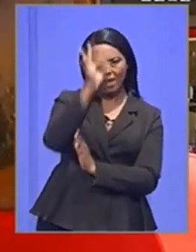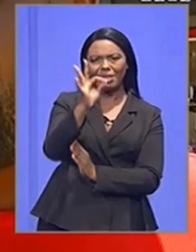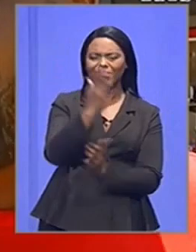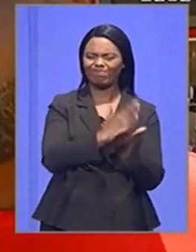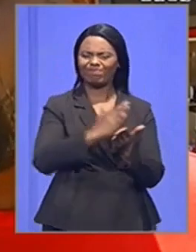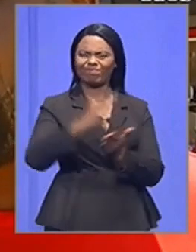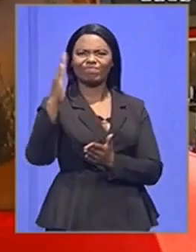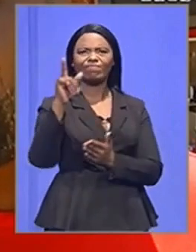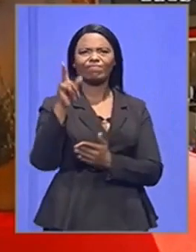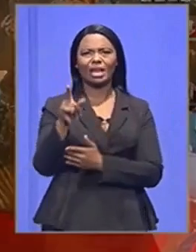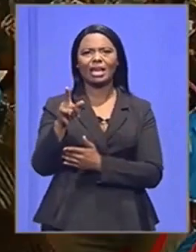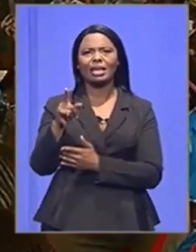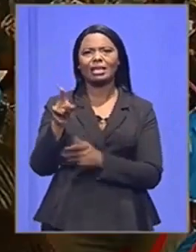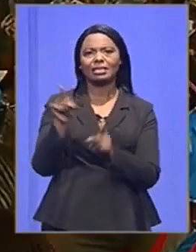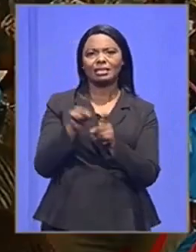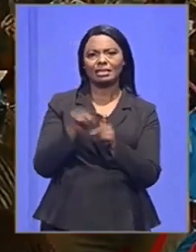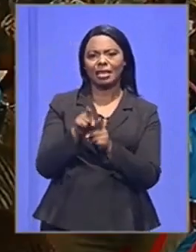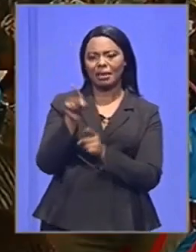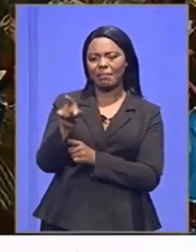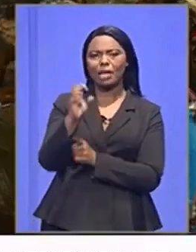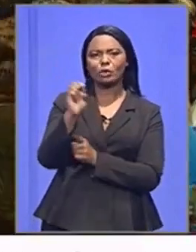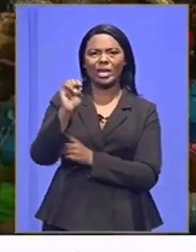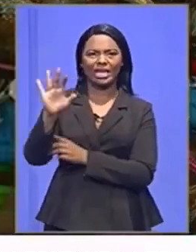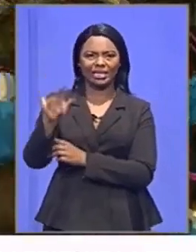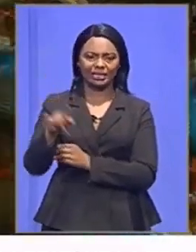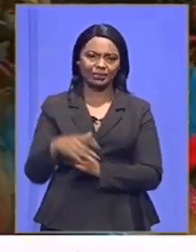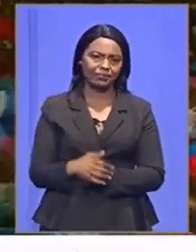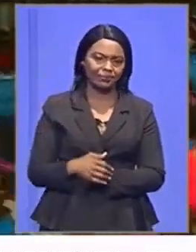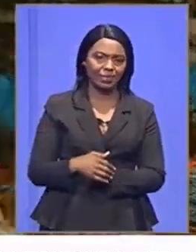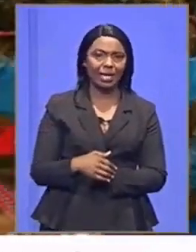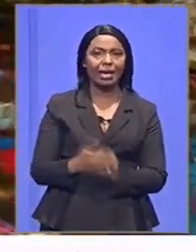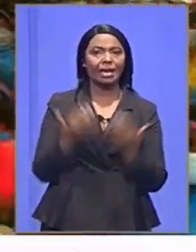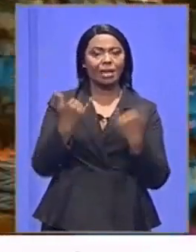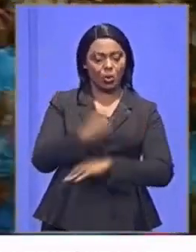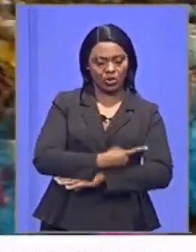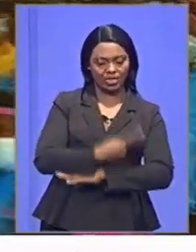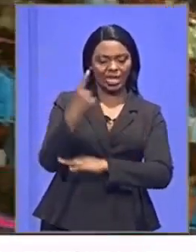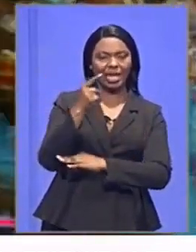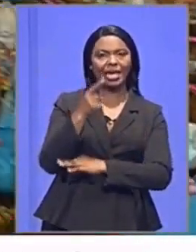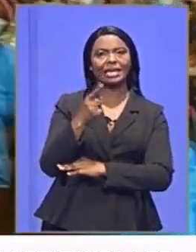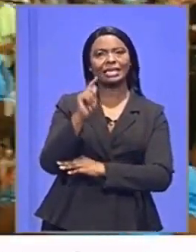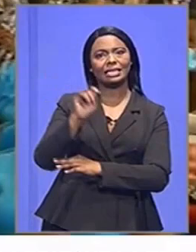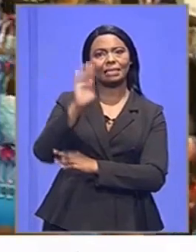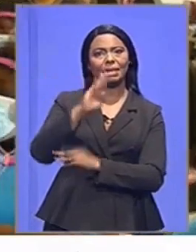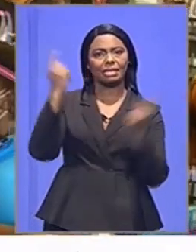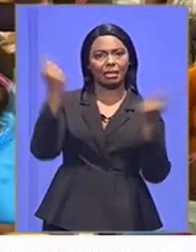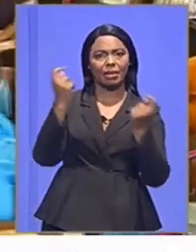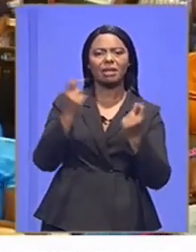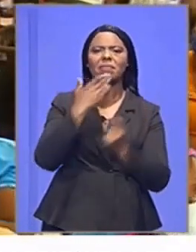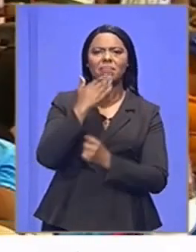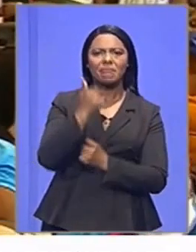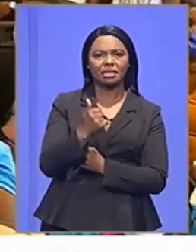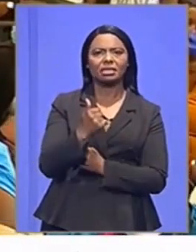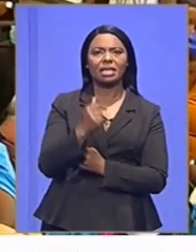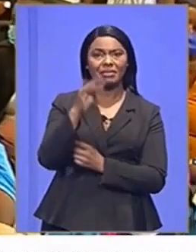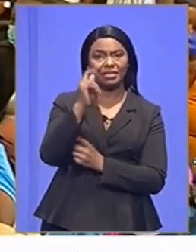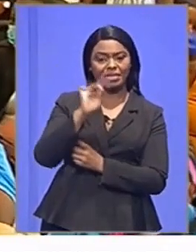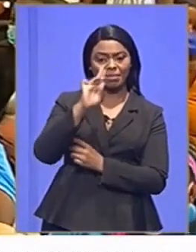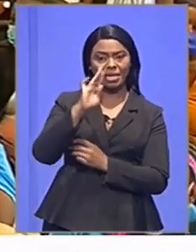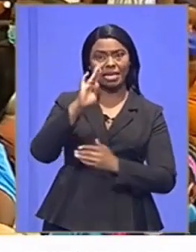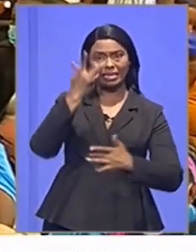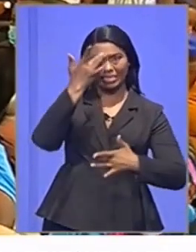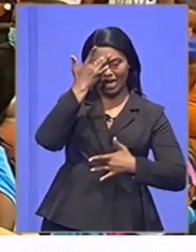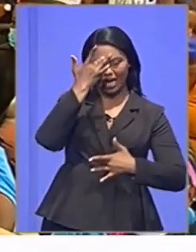out the public healthcare system. Kgwekgwe ya lenyaga ya letšatši la TB ke gore beeletša go tšea kgato go TB go e fediša